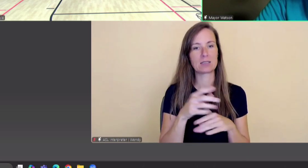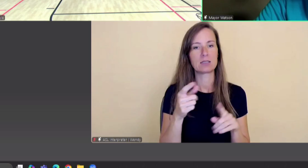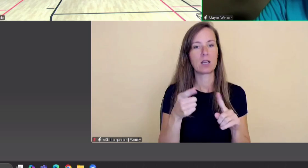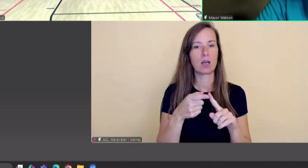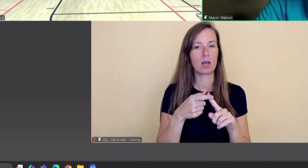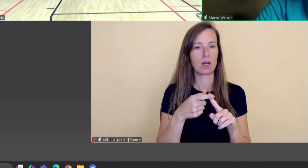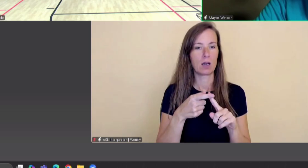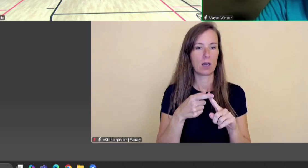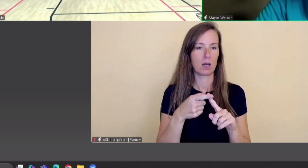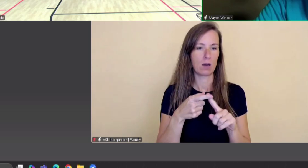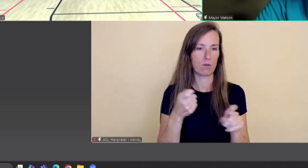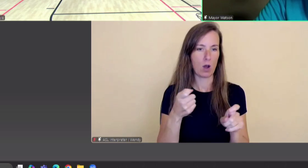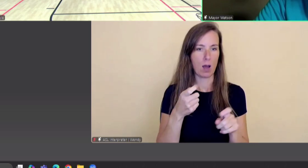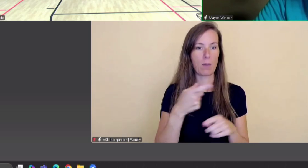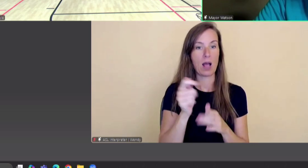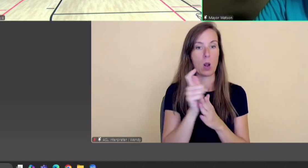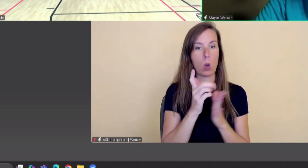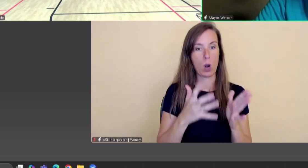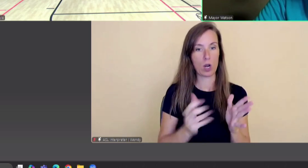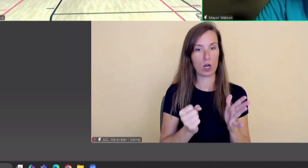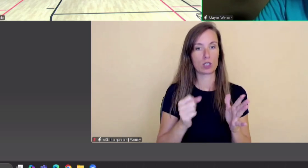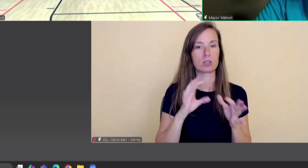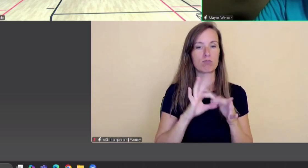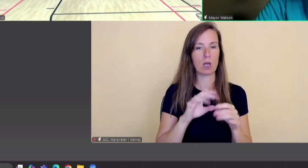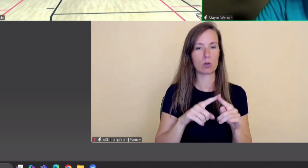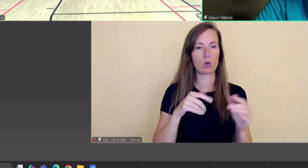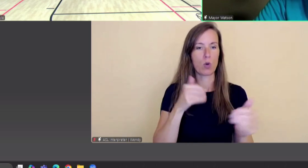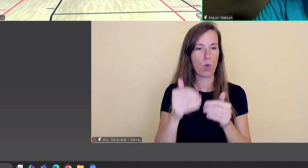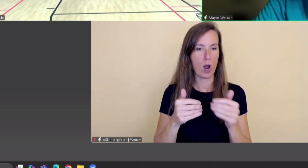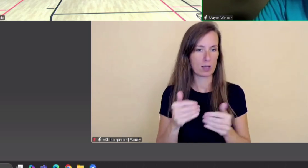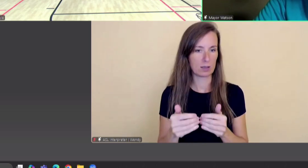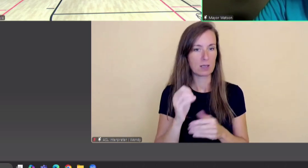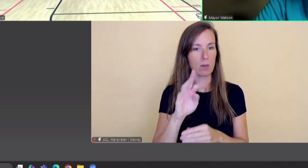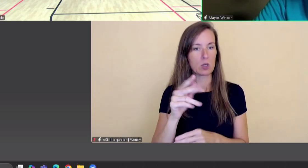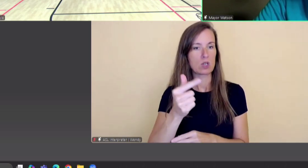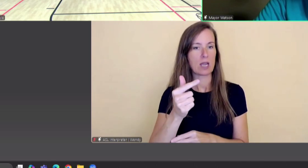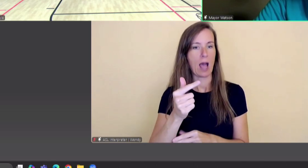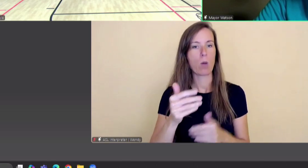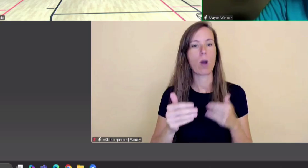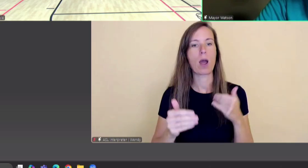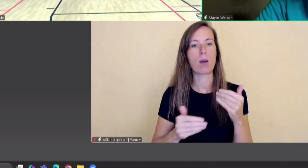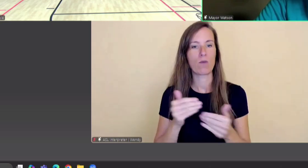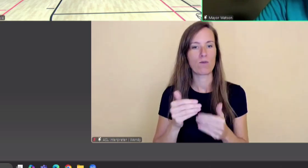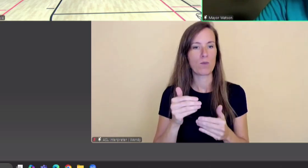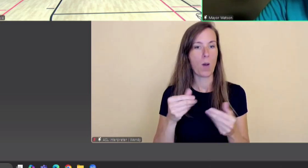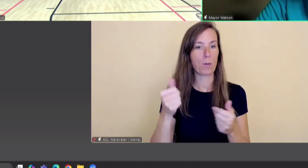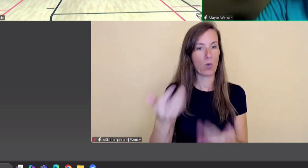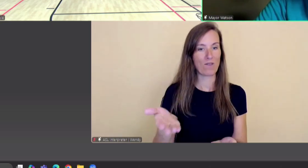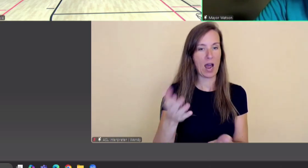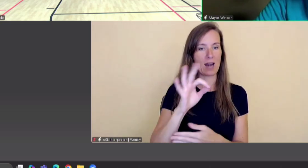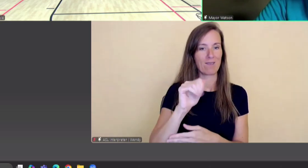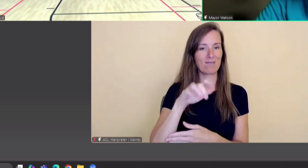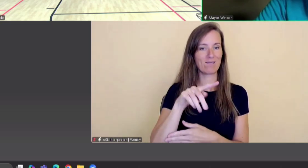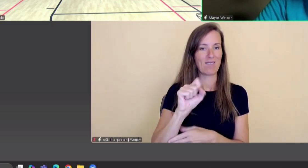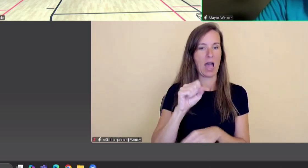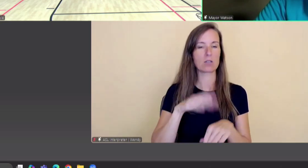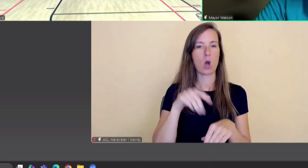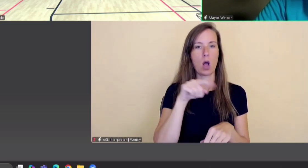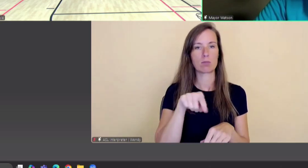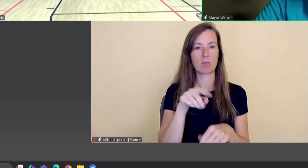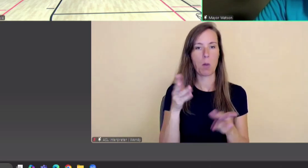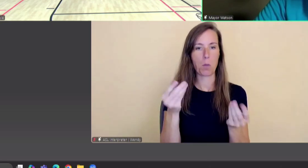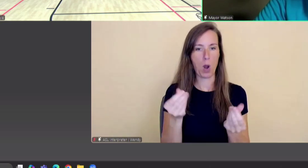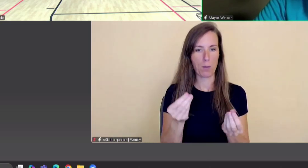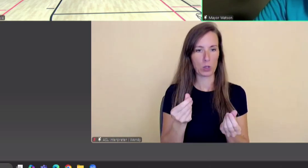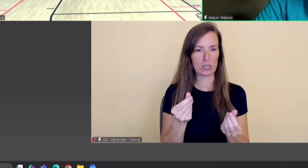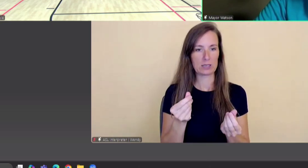on the subject properties. The mayor and council decided to proceed with acquisition of 2 properties immediately and pursue